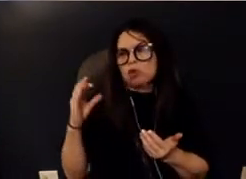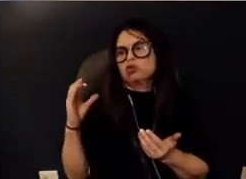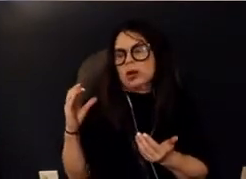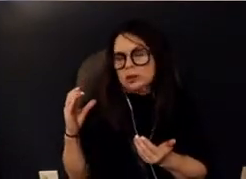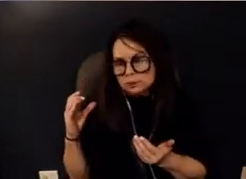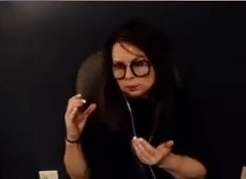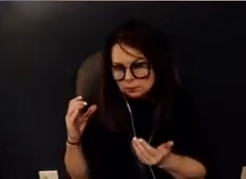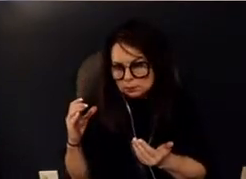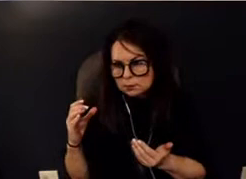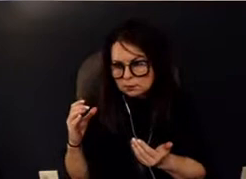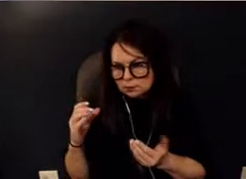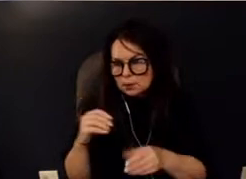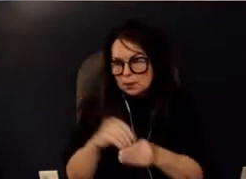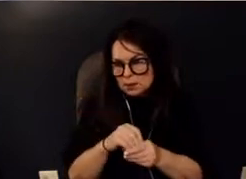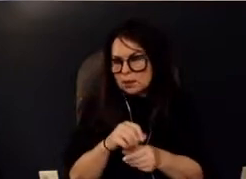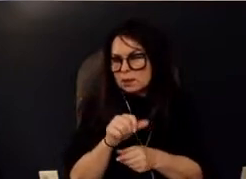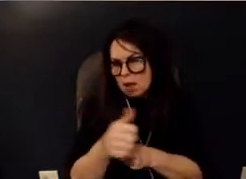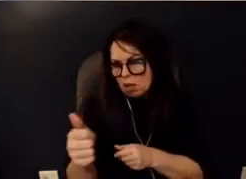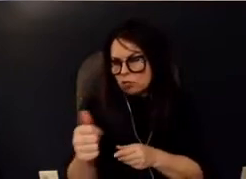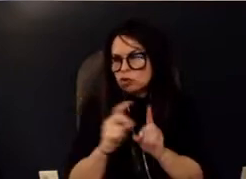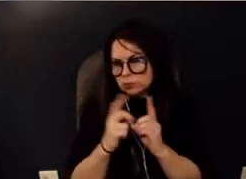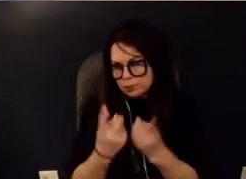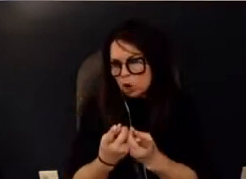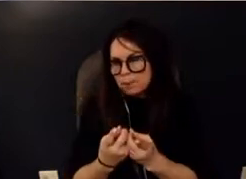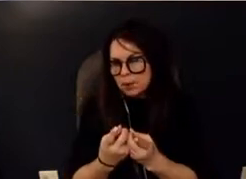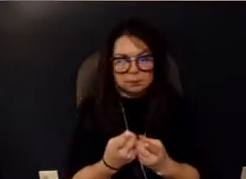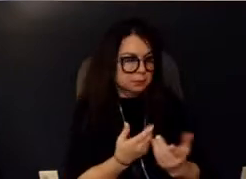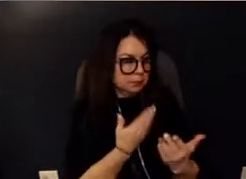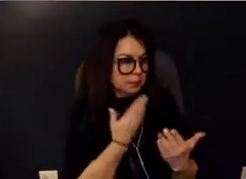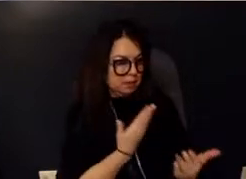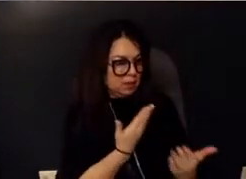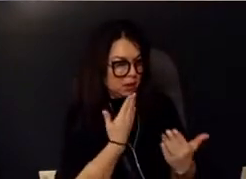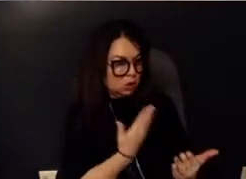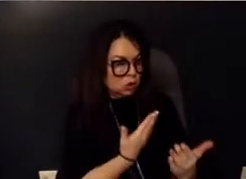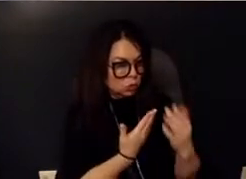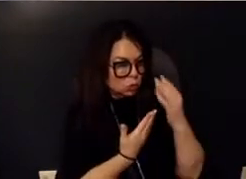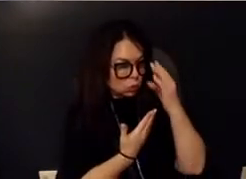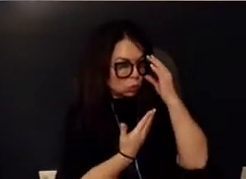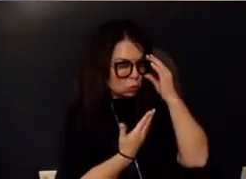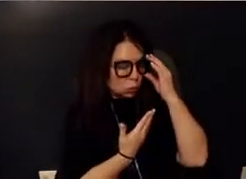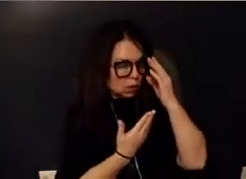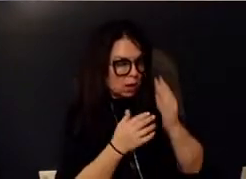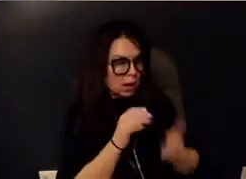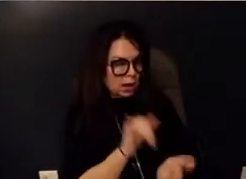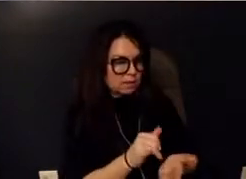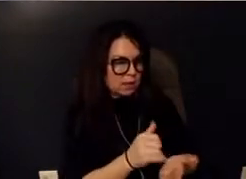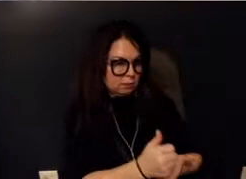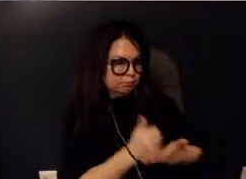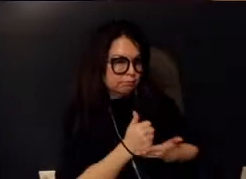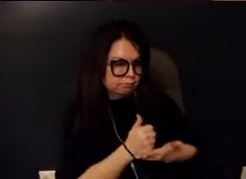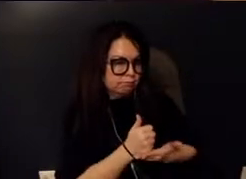departments. Thank you, Mr. Intermill. That's really helpful information. So